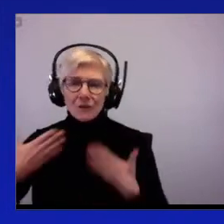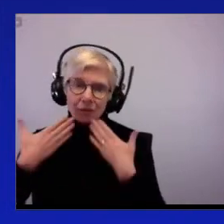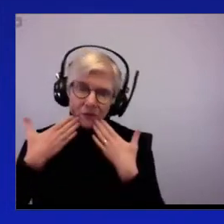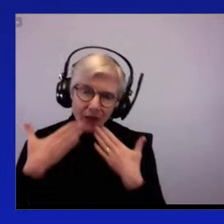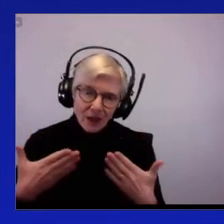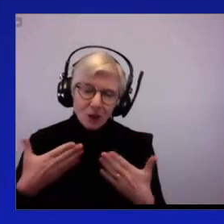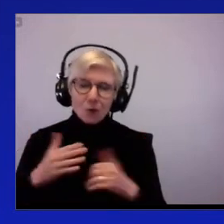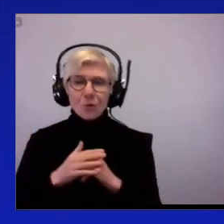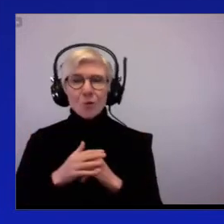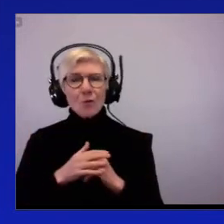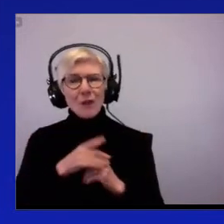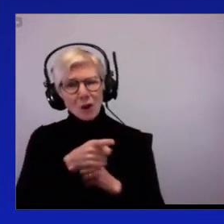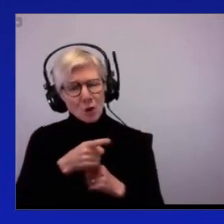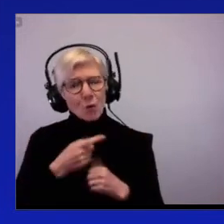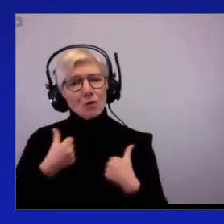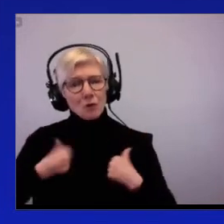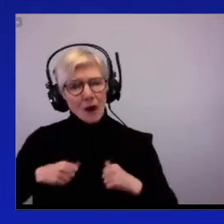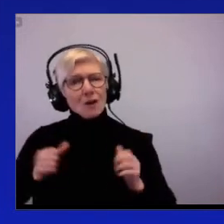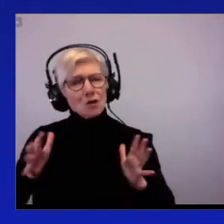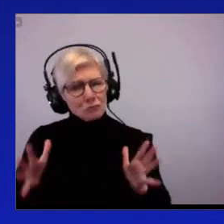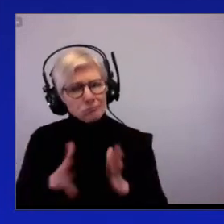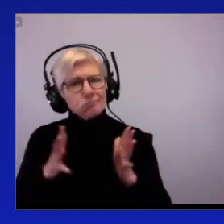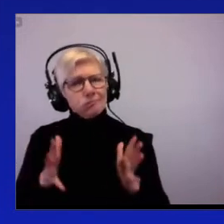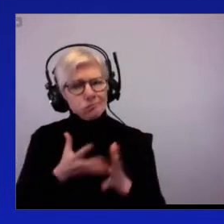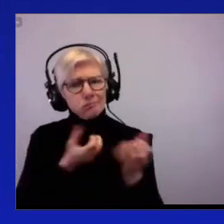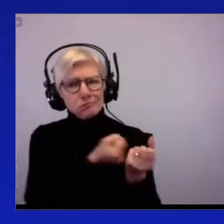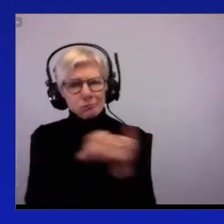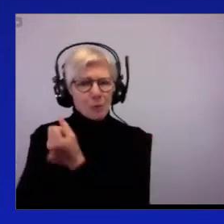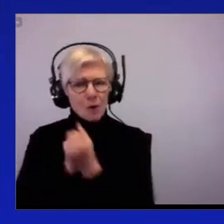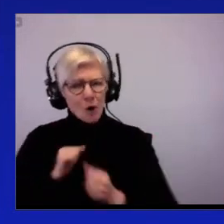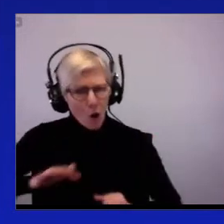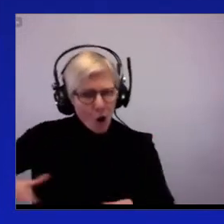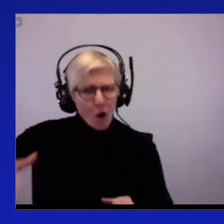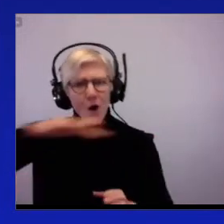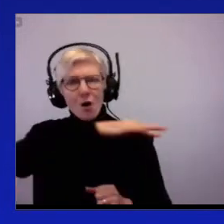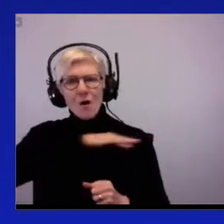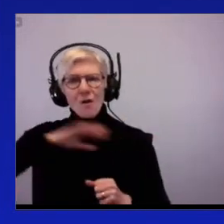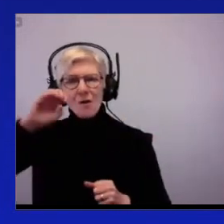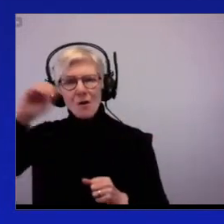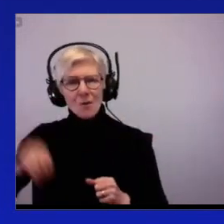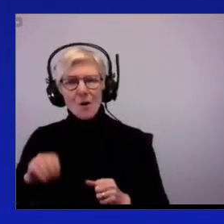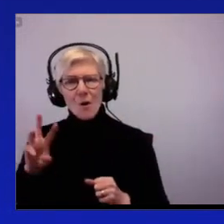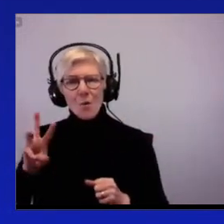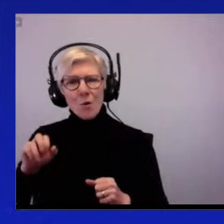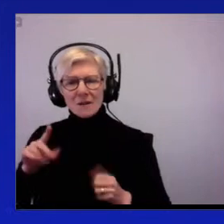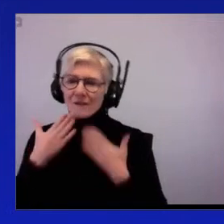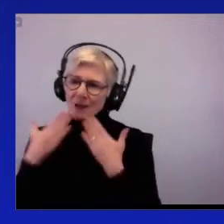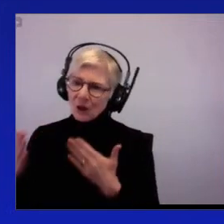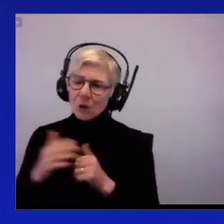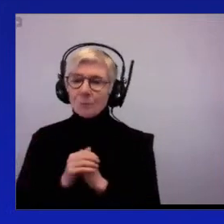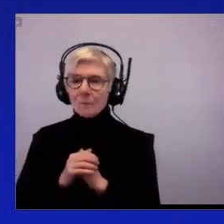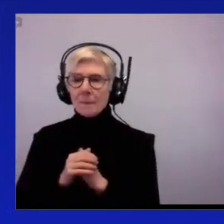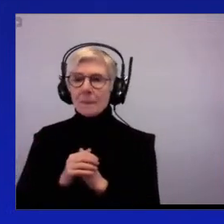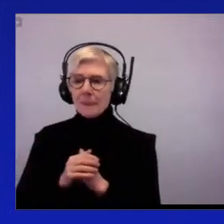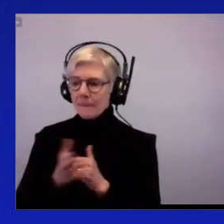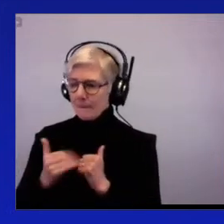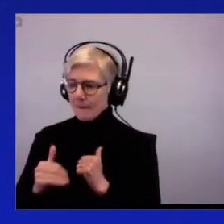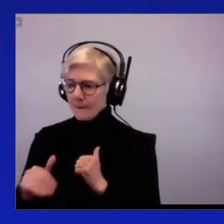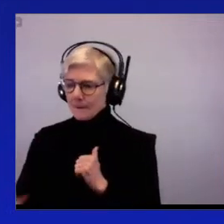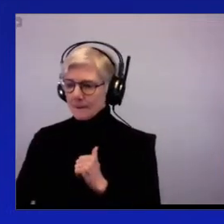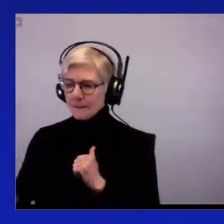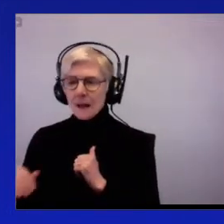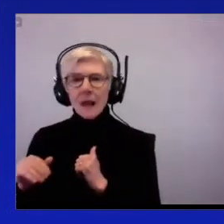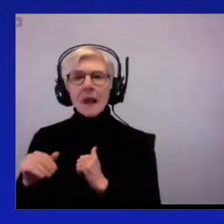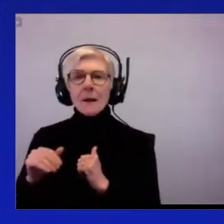our wards and the entire city. Thank you, Chair. Thank you. Councillor McKenney, please. I believe you're still on the call. There you